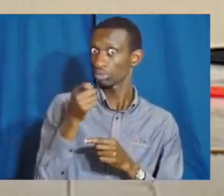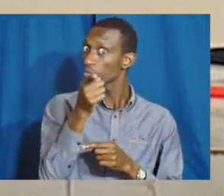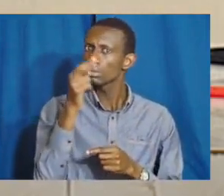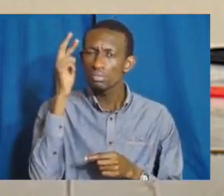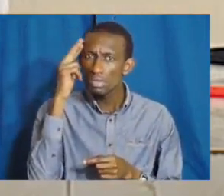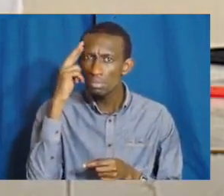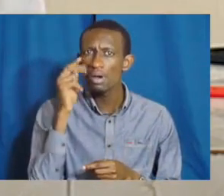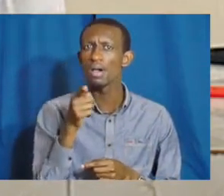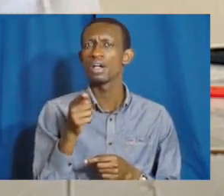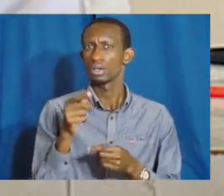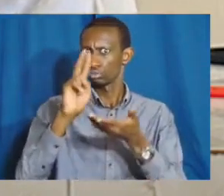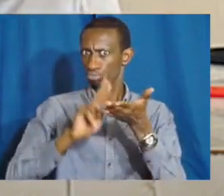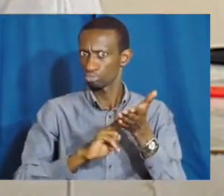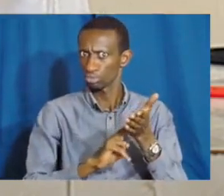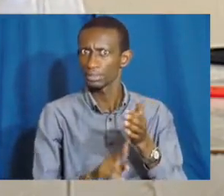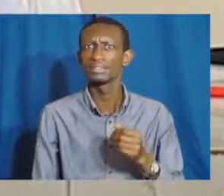we use a table.